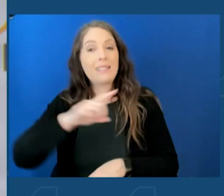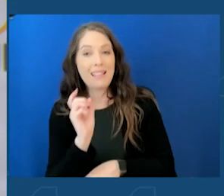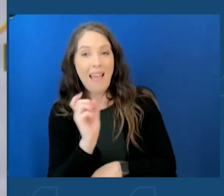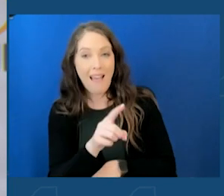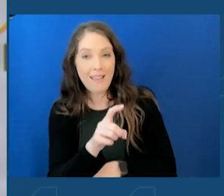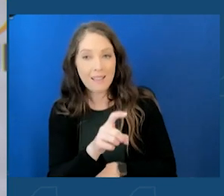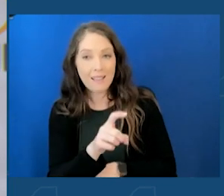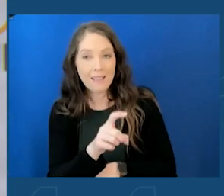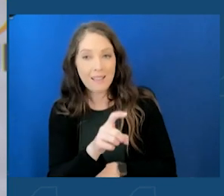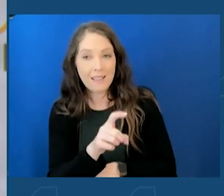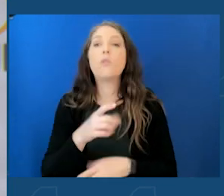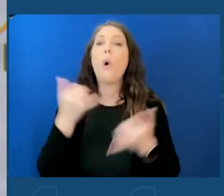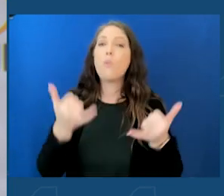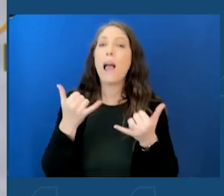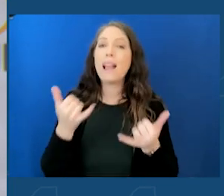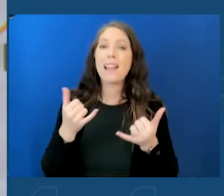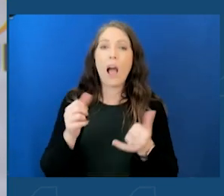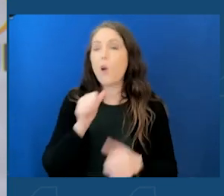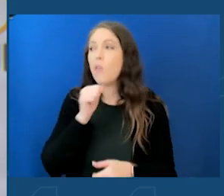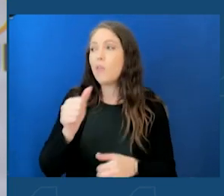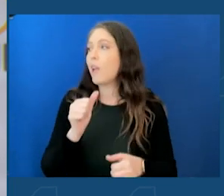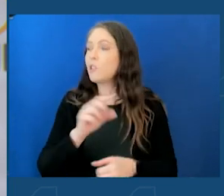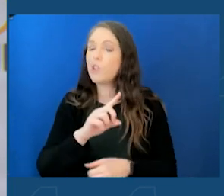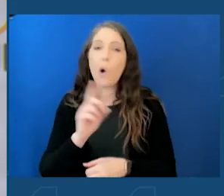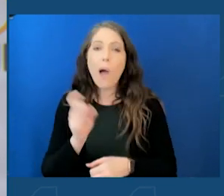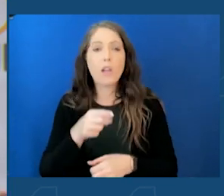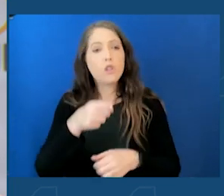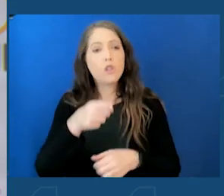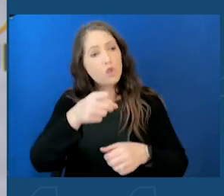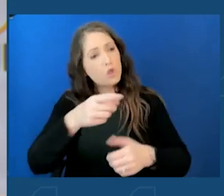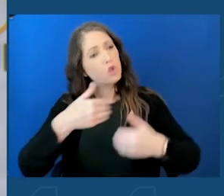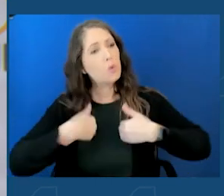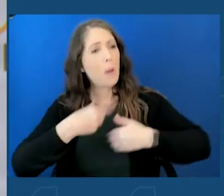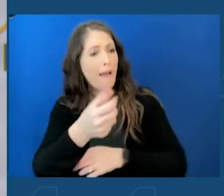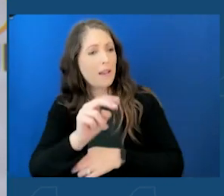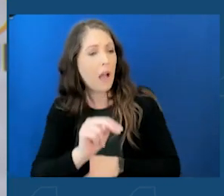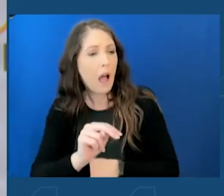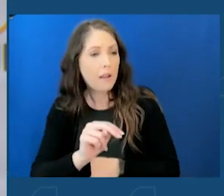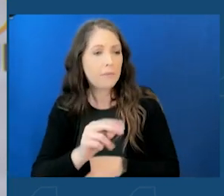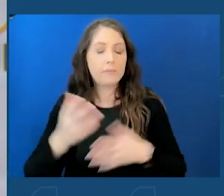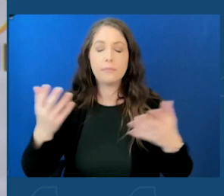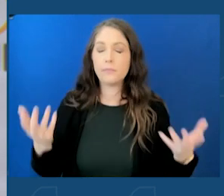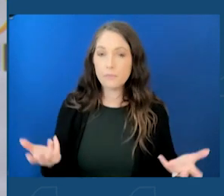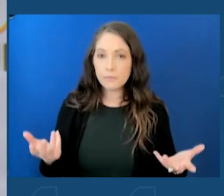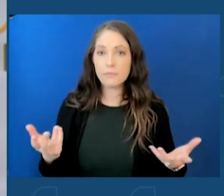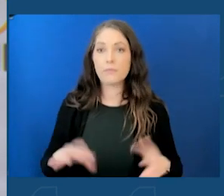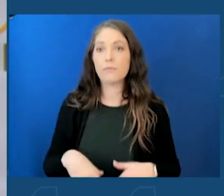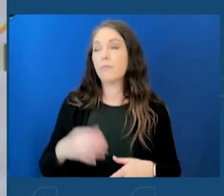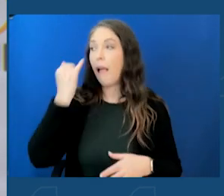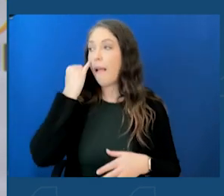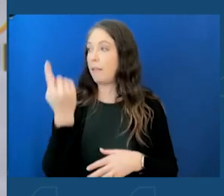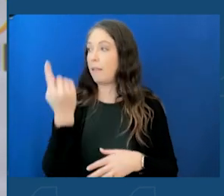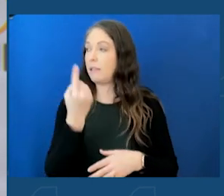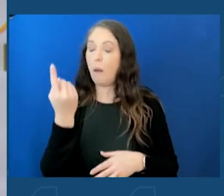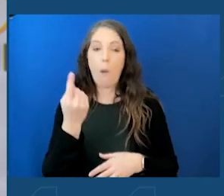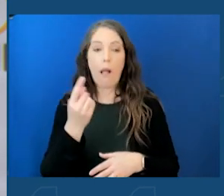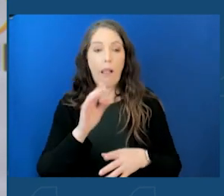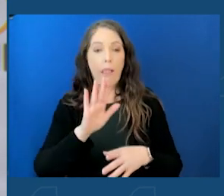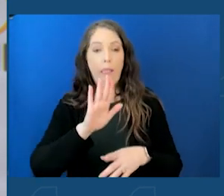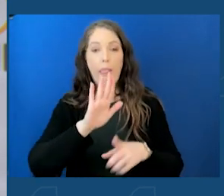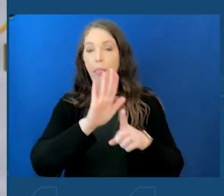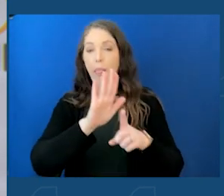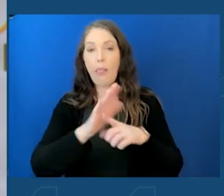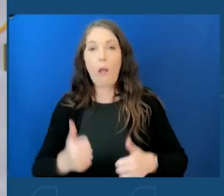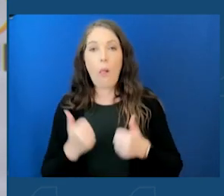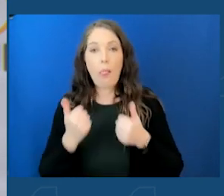you, and there's someone whose life could be in danger, or children whose lives could be in danger, and the family court judge is